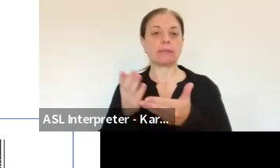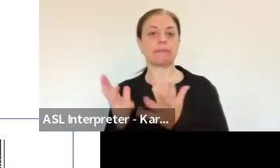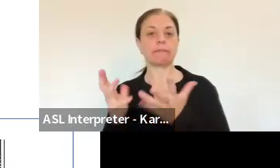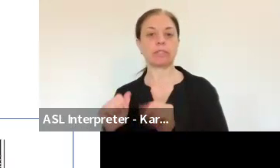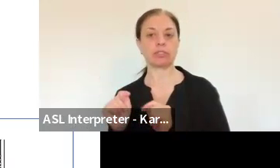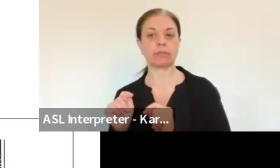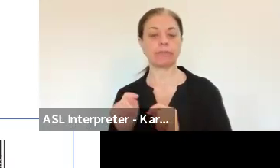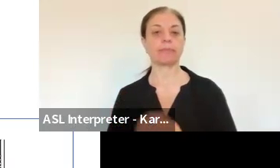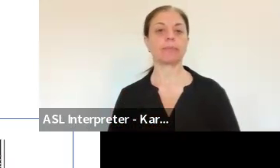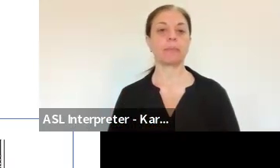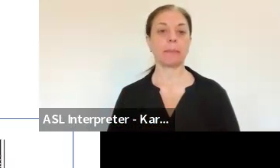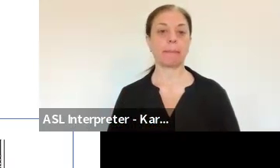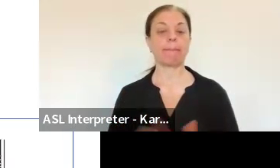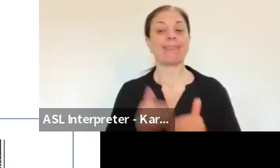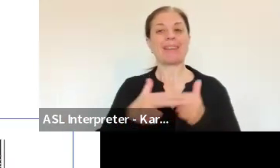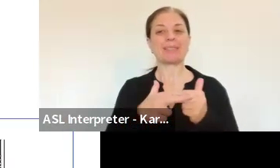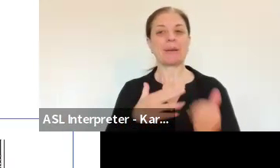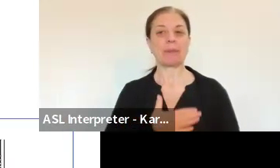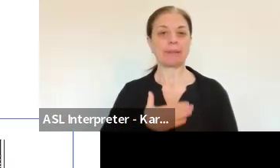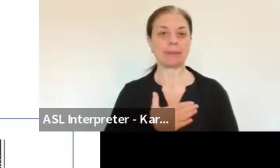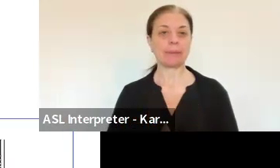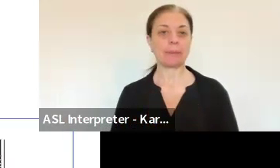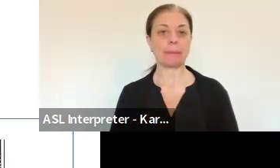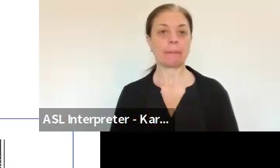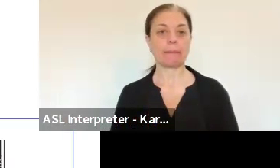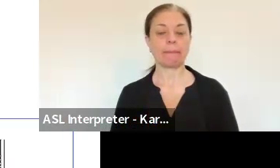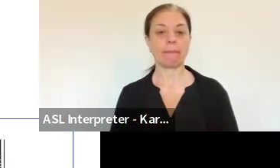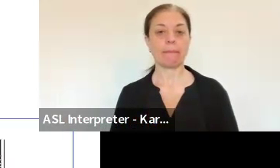it. Next slide, please.